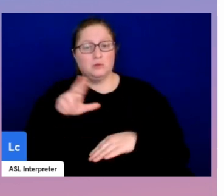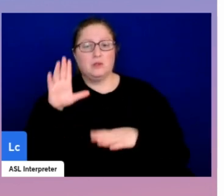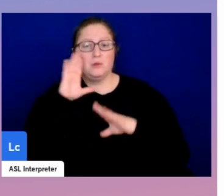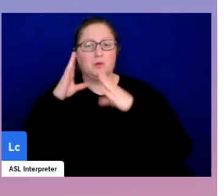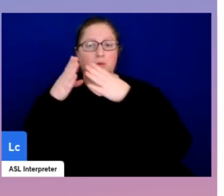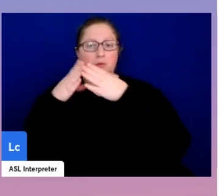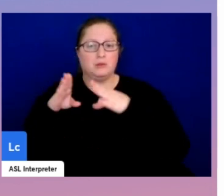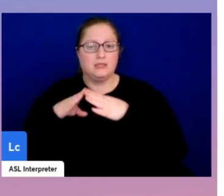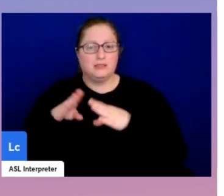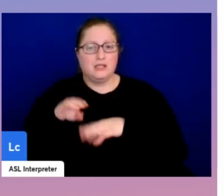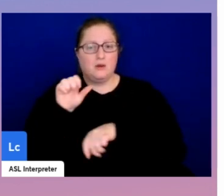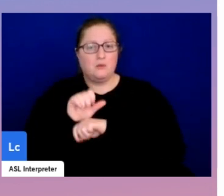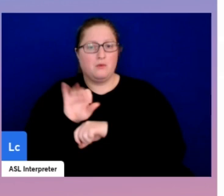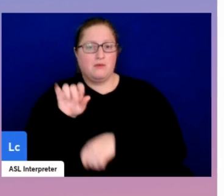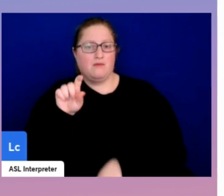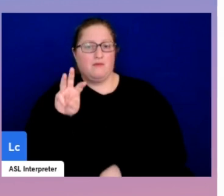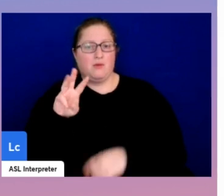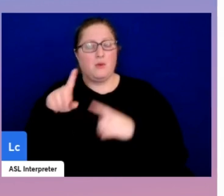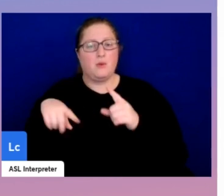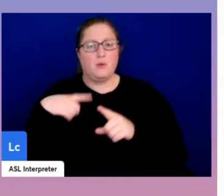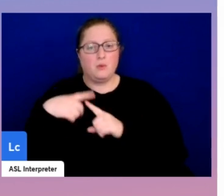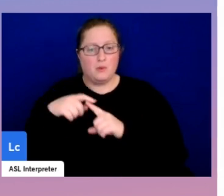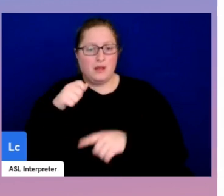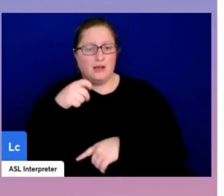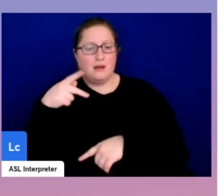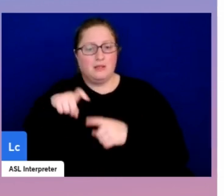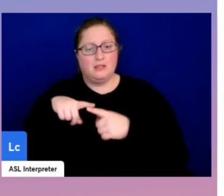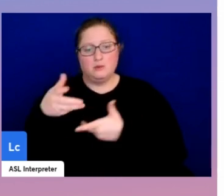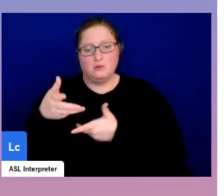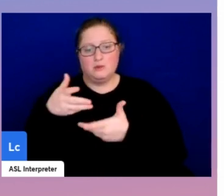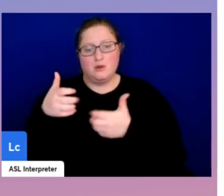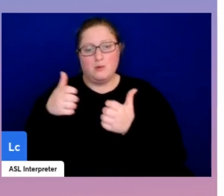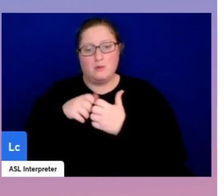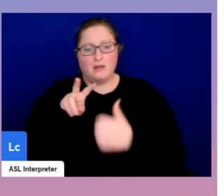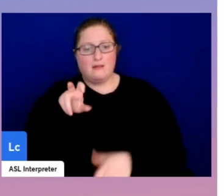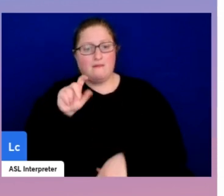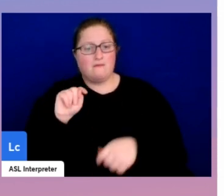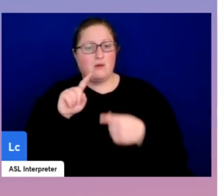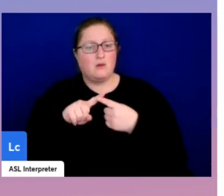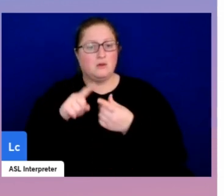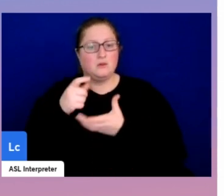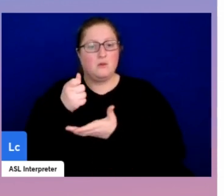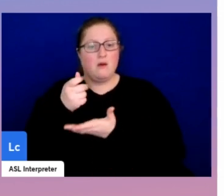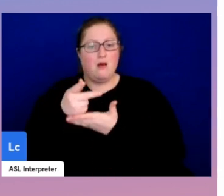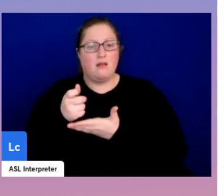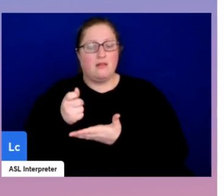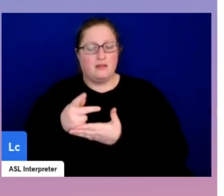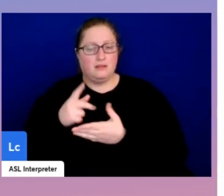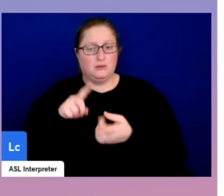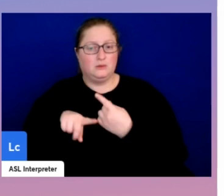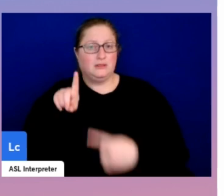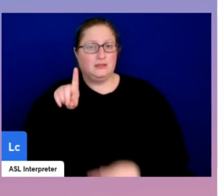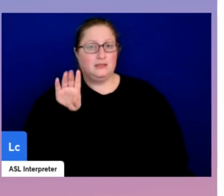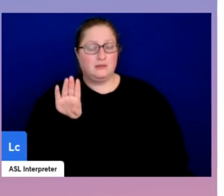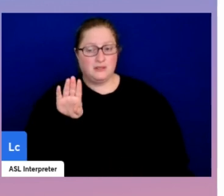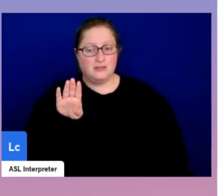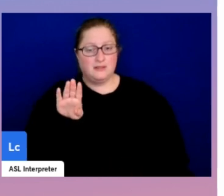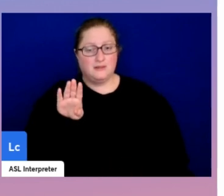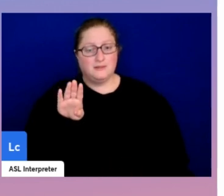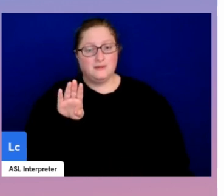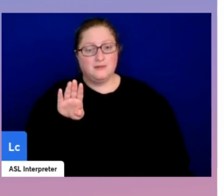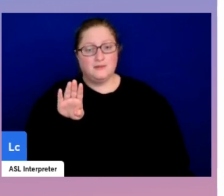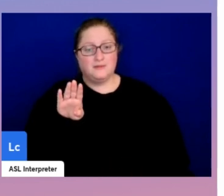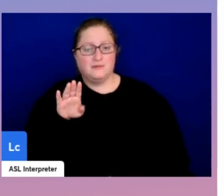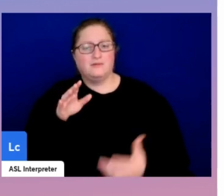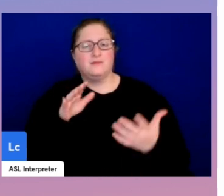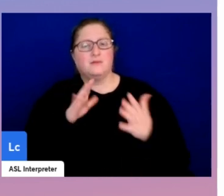the workflow of when an application needs to interact with Vault to go ahead and authenticate to a database. So kind of